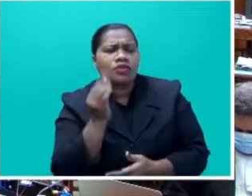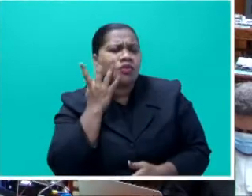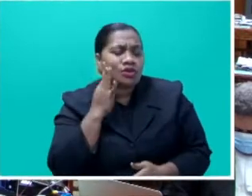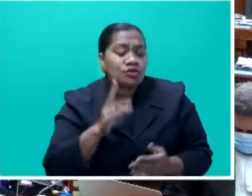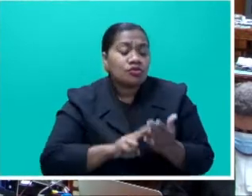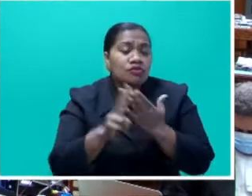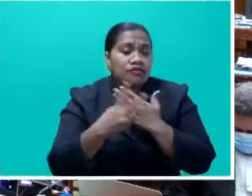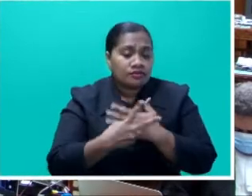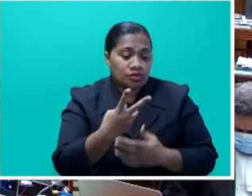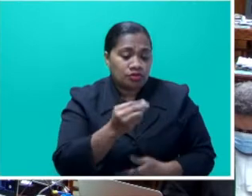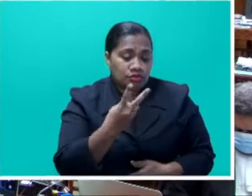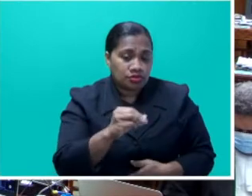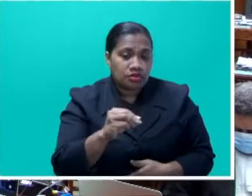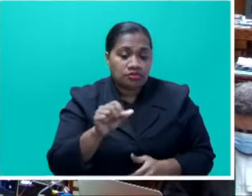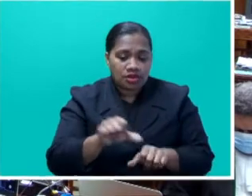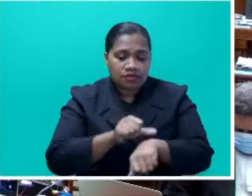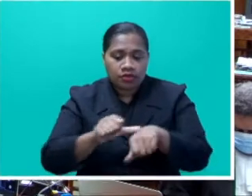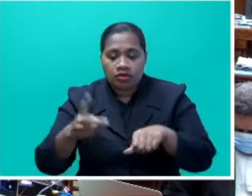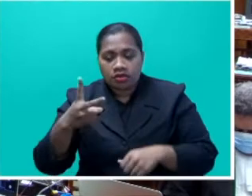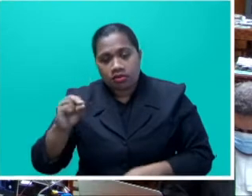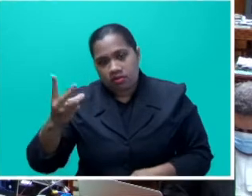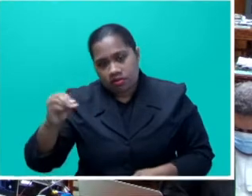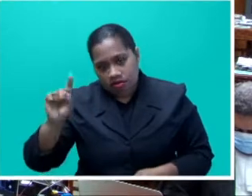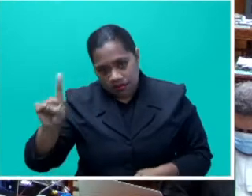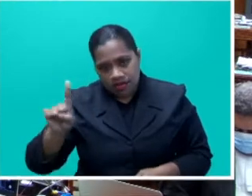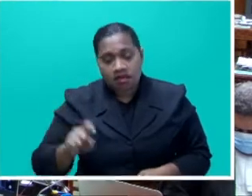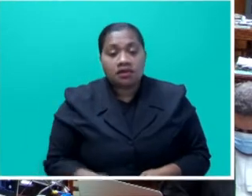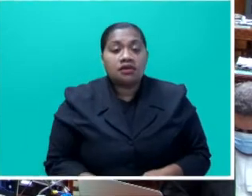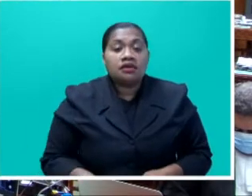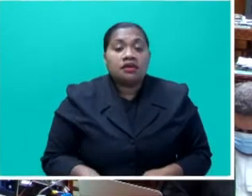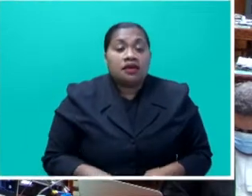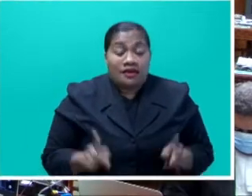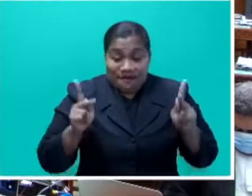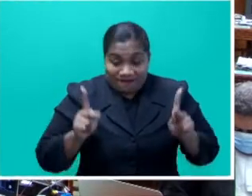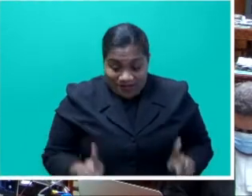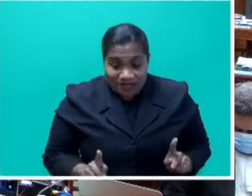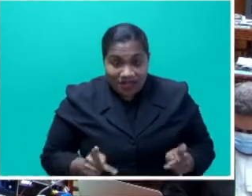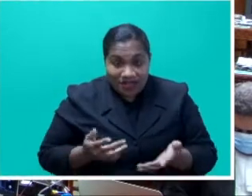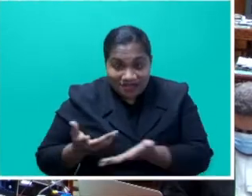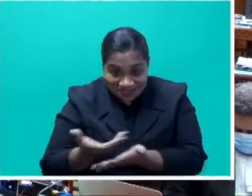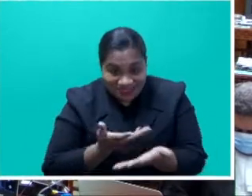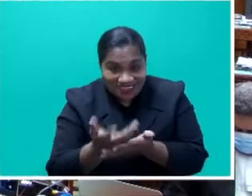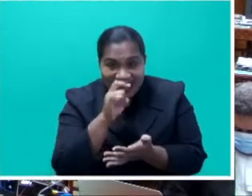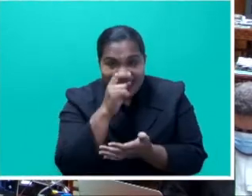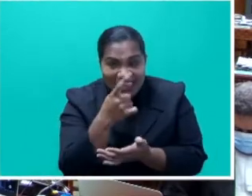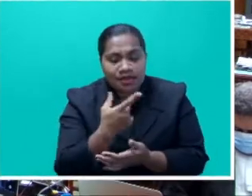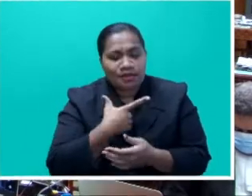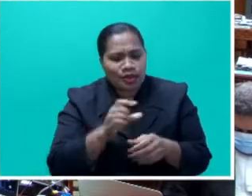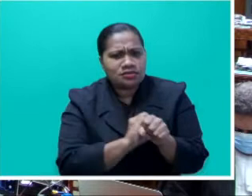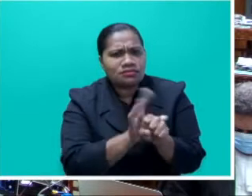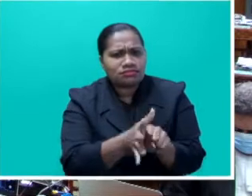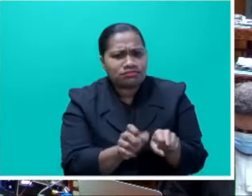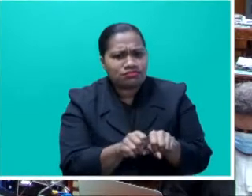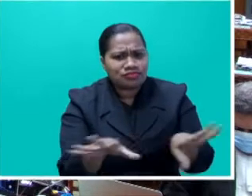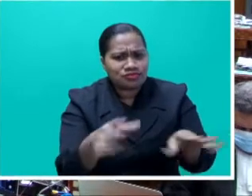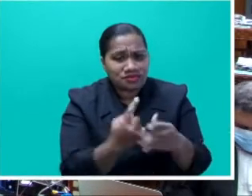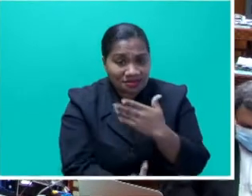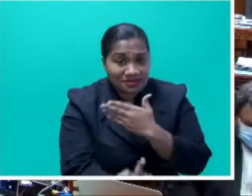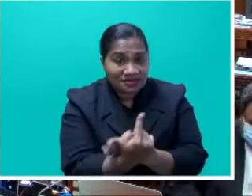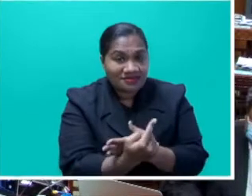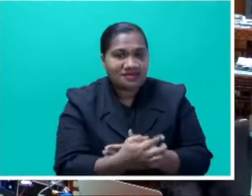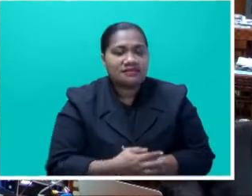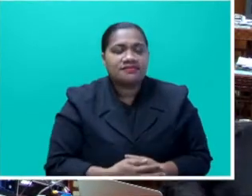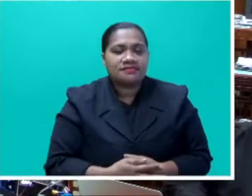April 2021. And while the physical consultations were not possible due to the second wave of COVID-19, work did